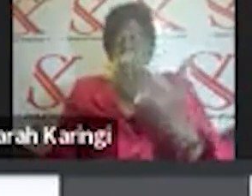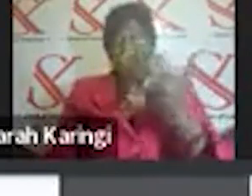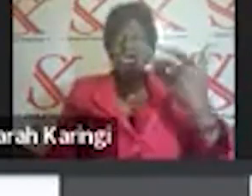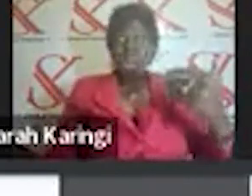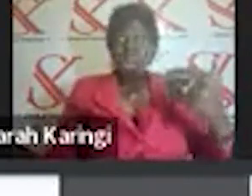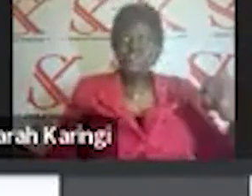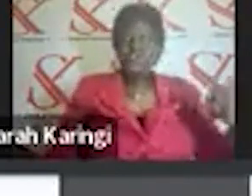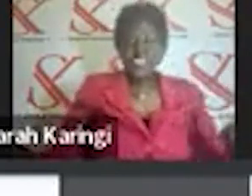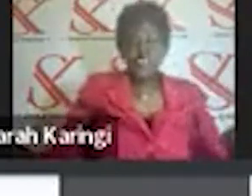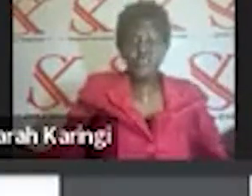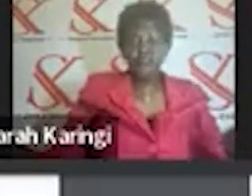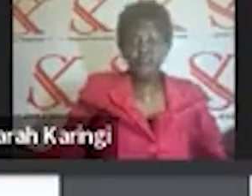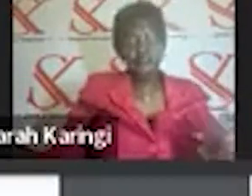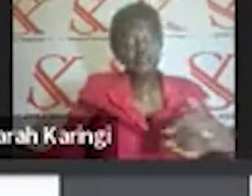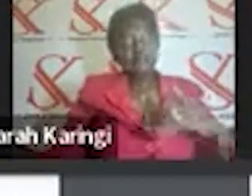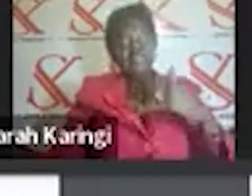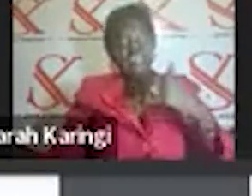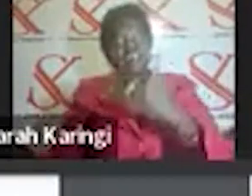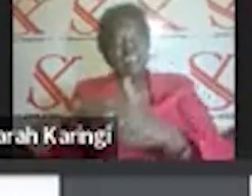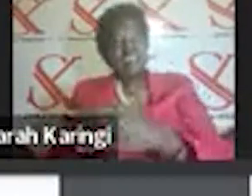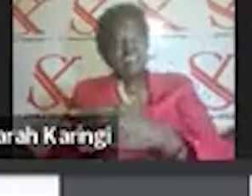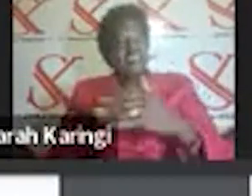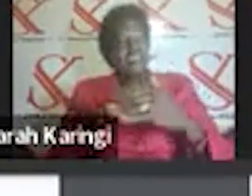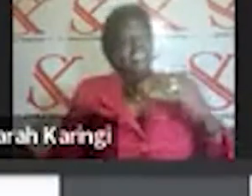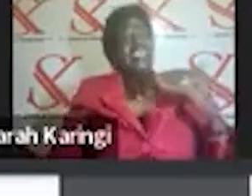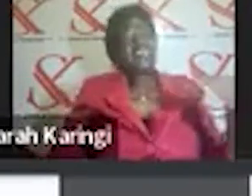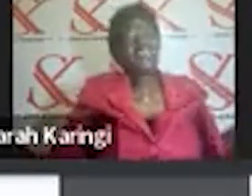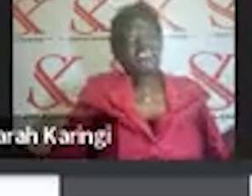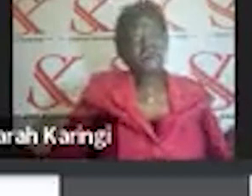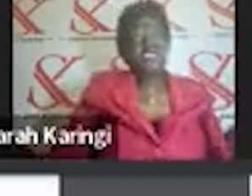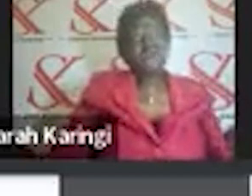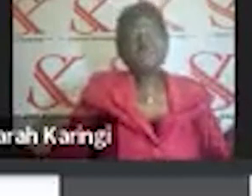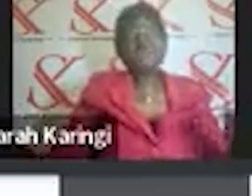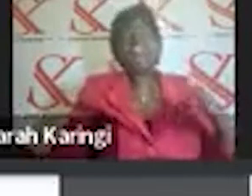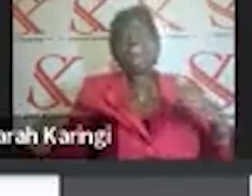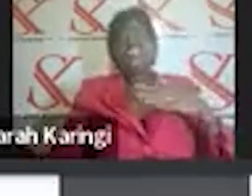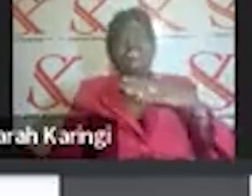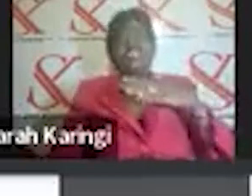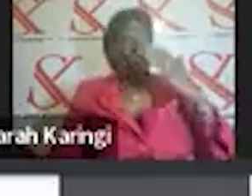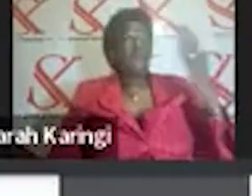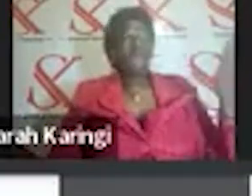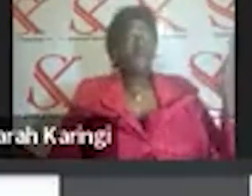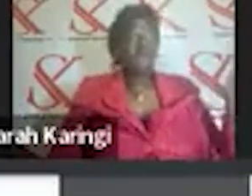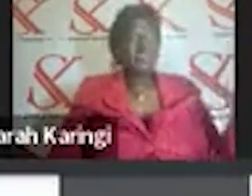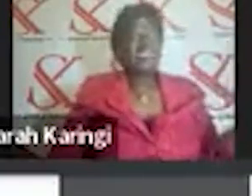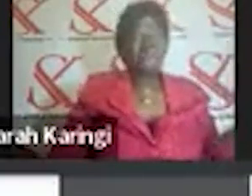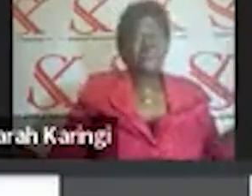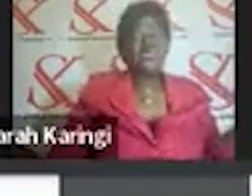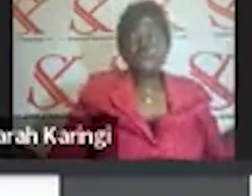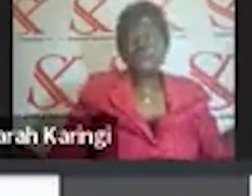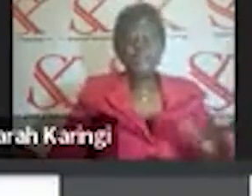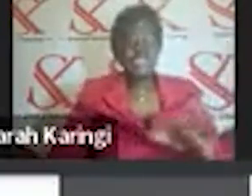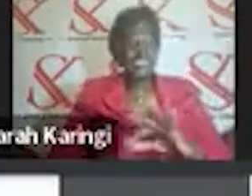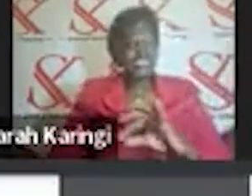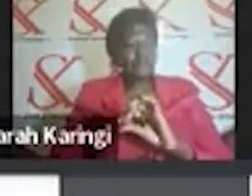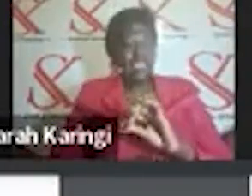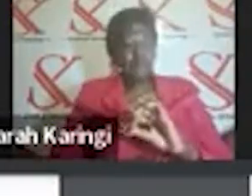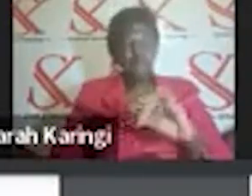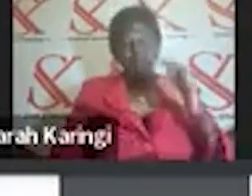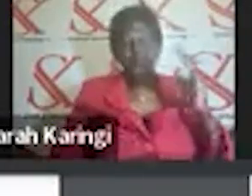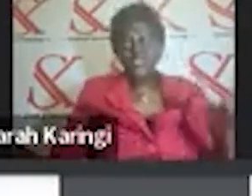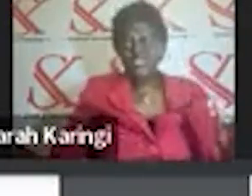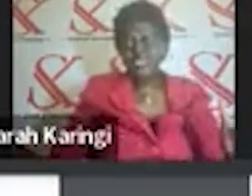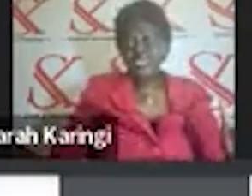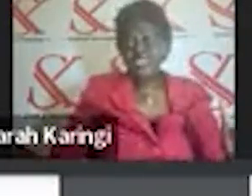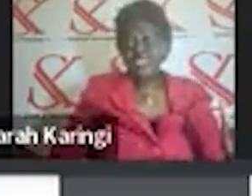I had you ask for this connection. I think I can connect you with him. You wanted a supplier of bathtubs, or you wanted a supplier